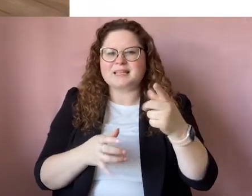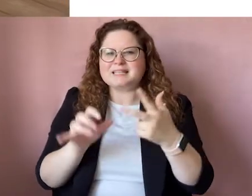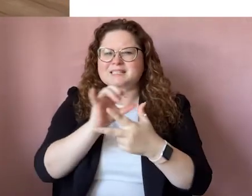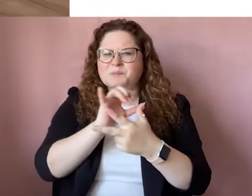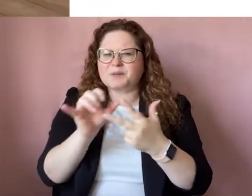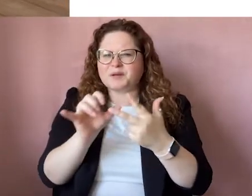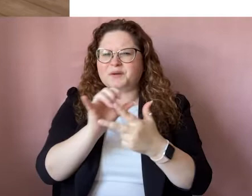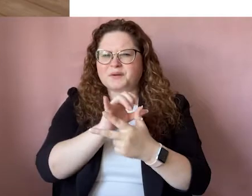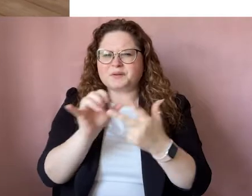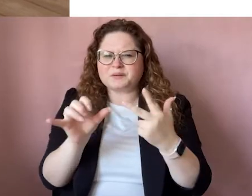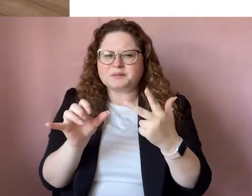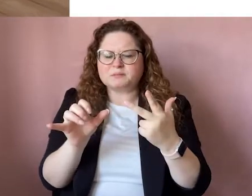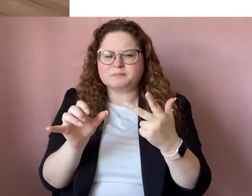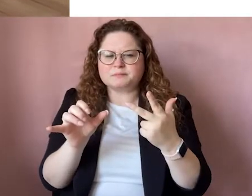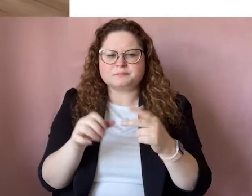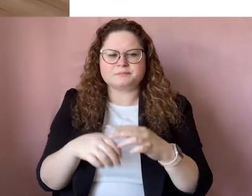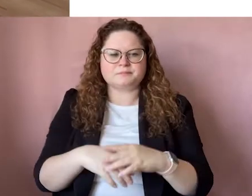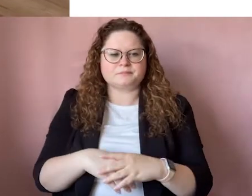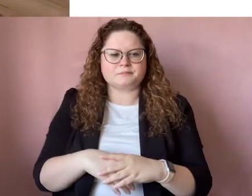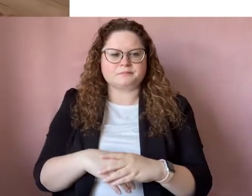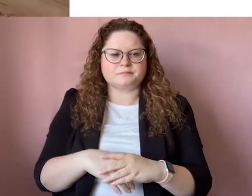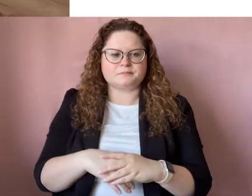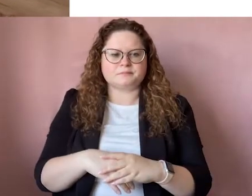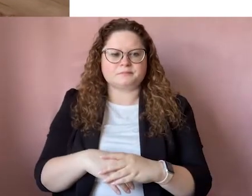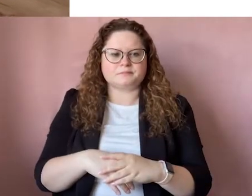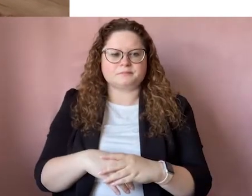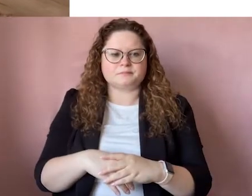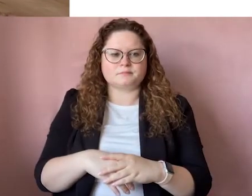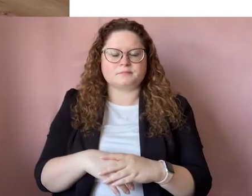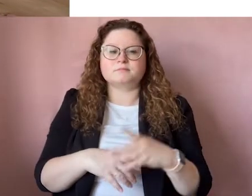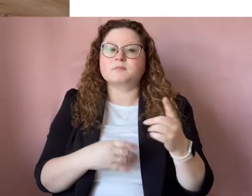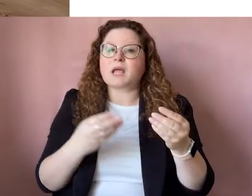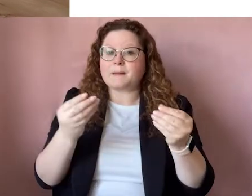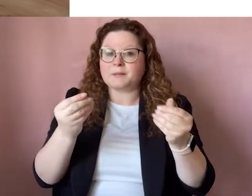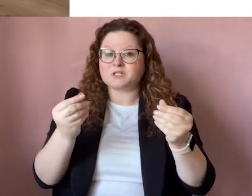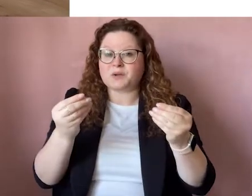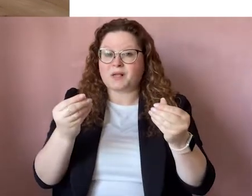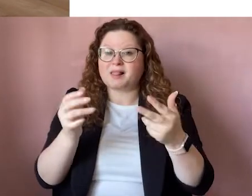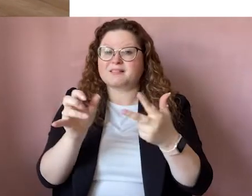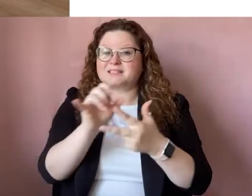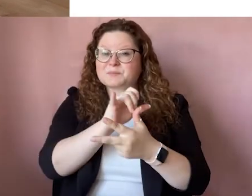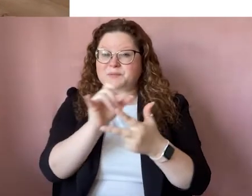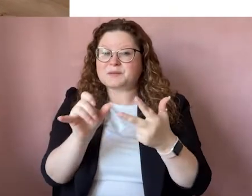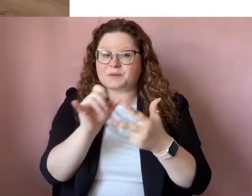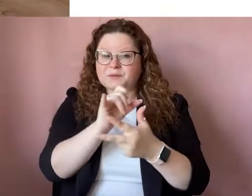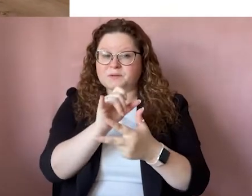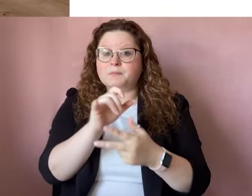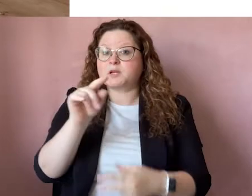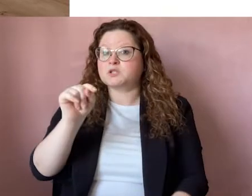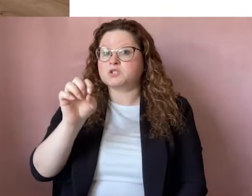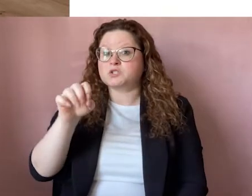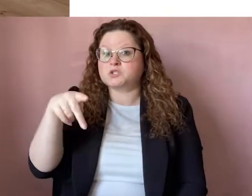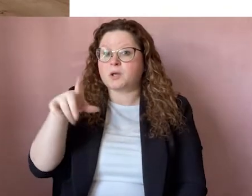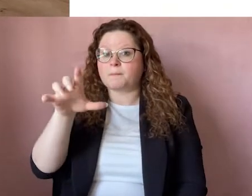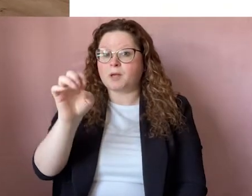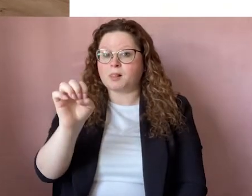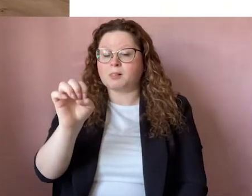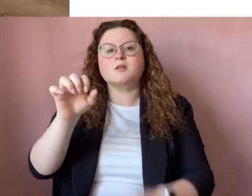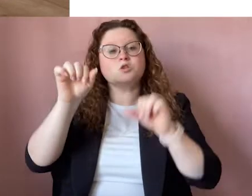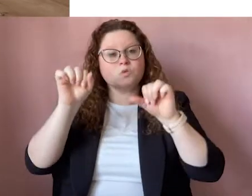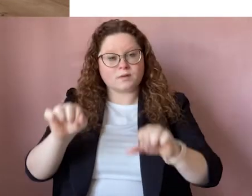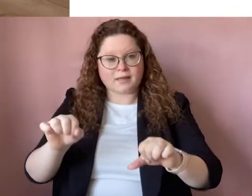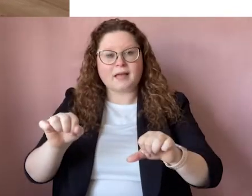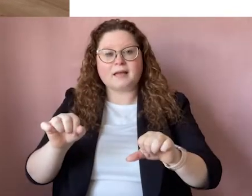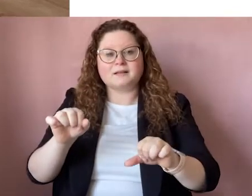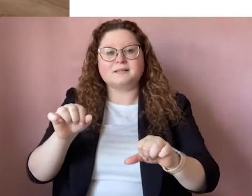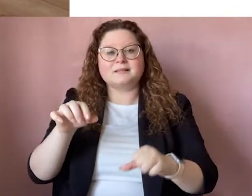a few main differences. So they are made from similar materials, but Topples are dishwasher safe,